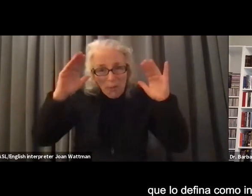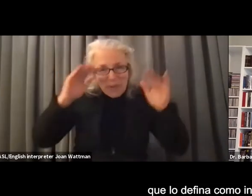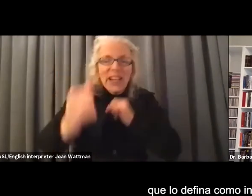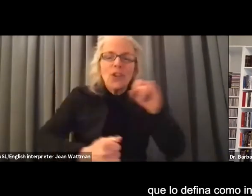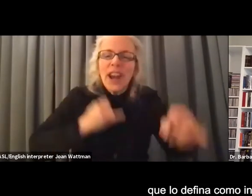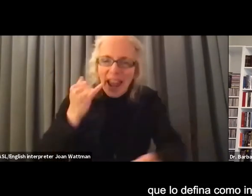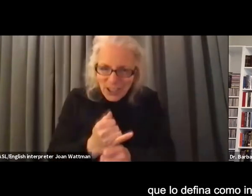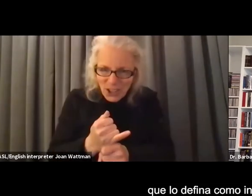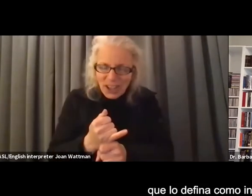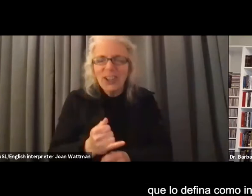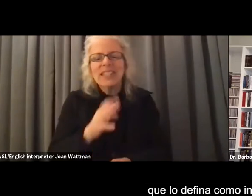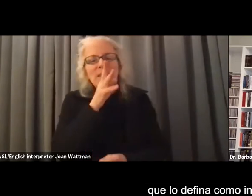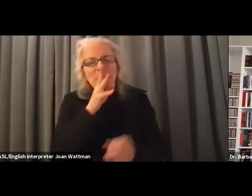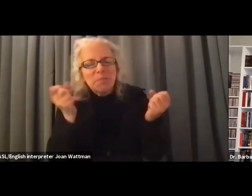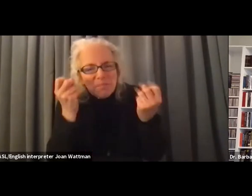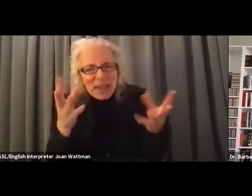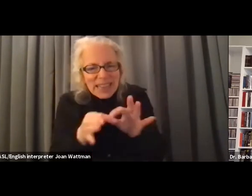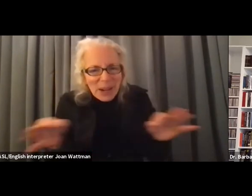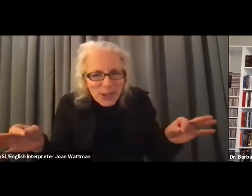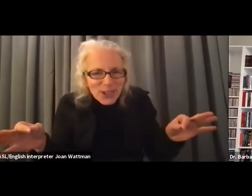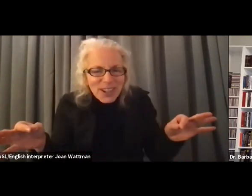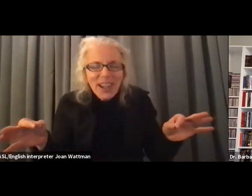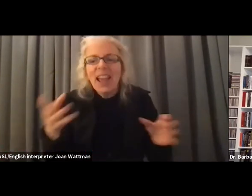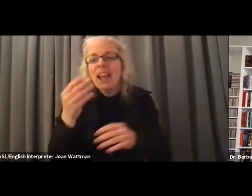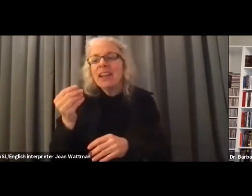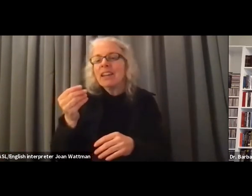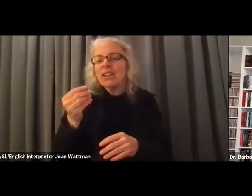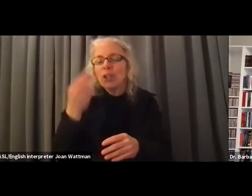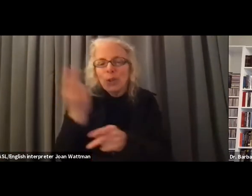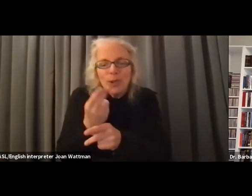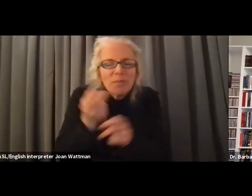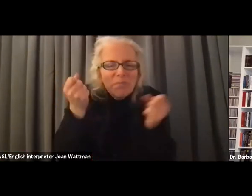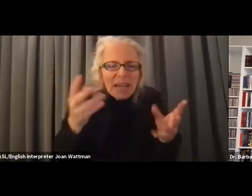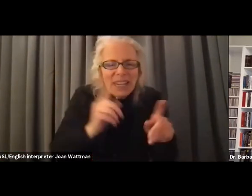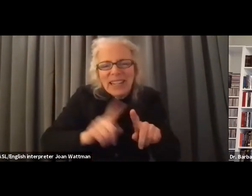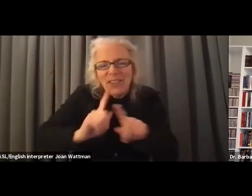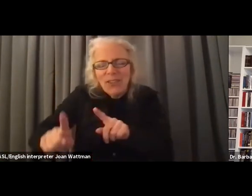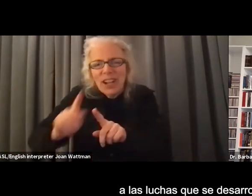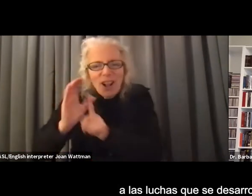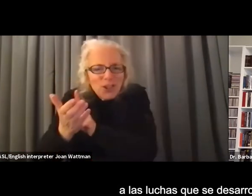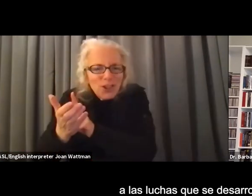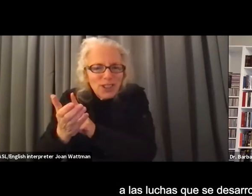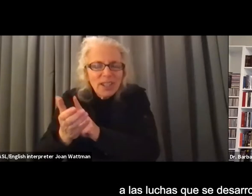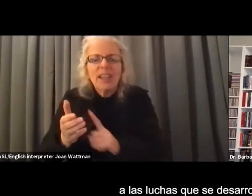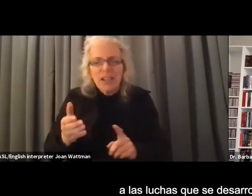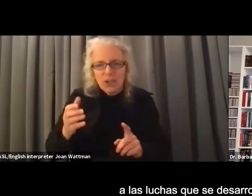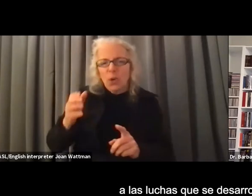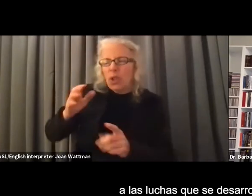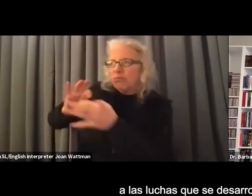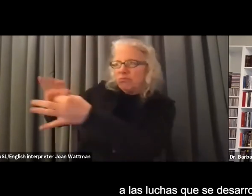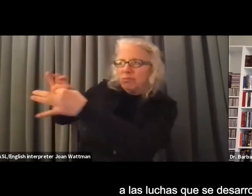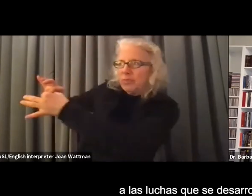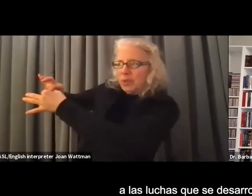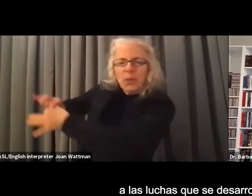a multilingual proposition, and one that will be very much in solidarity to fights that are going on, parallel